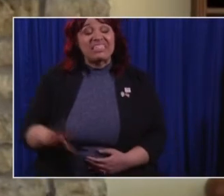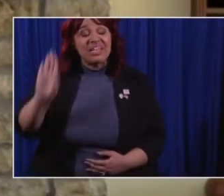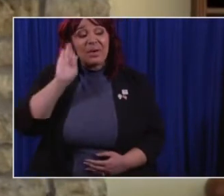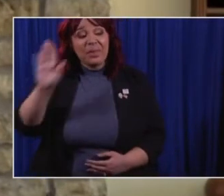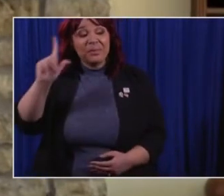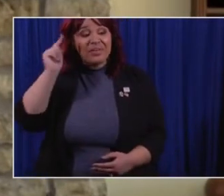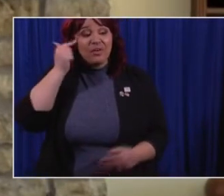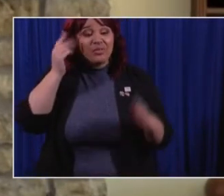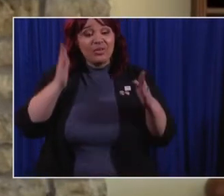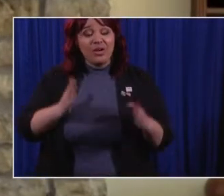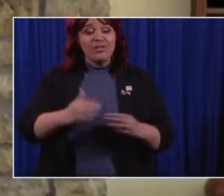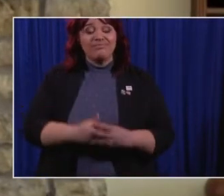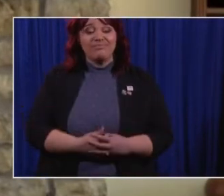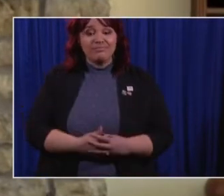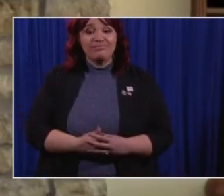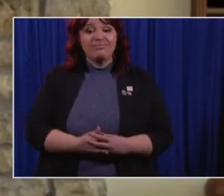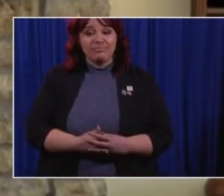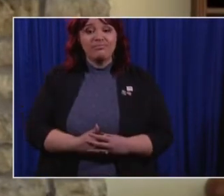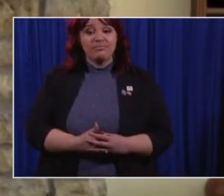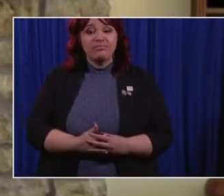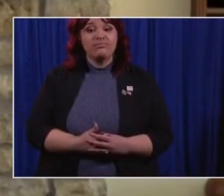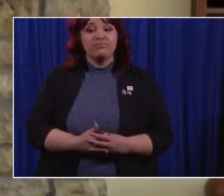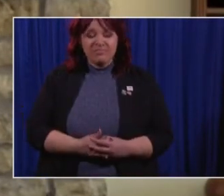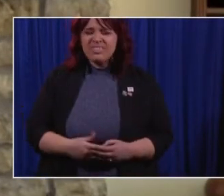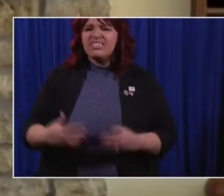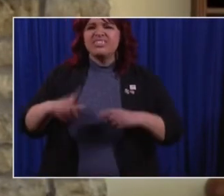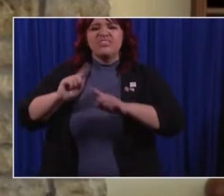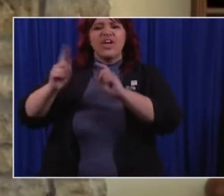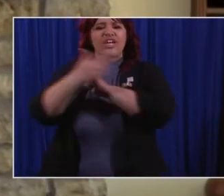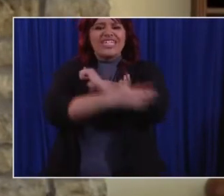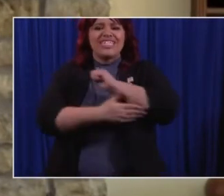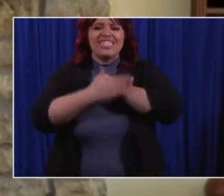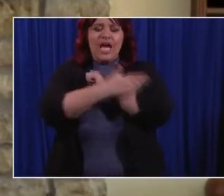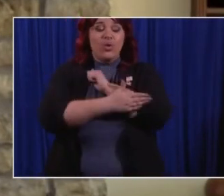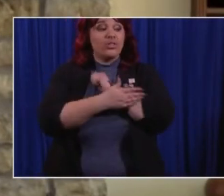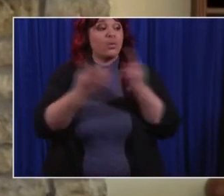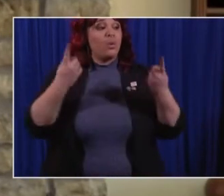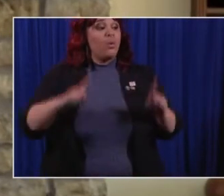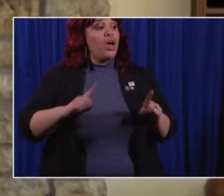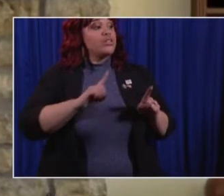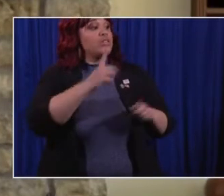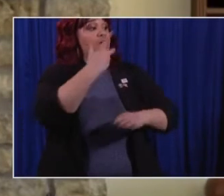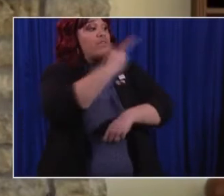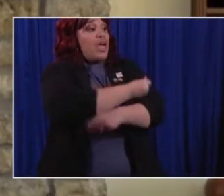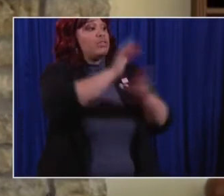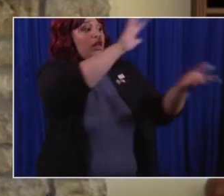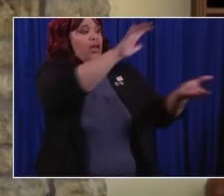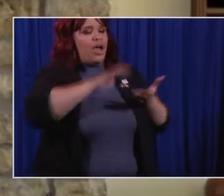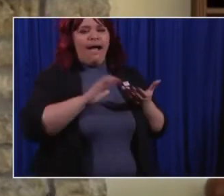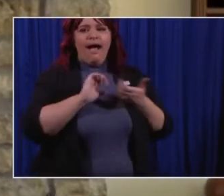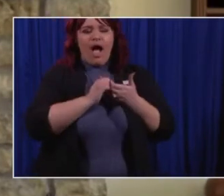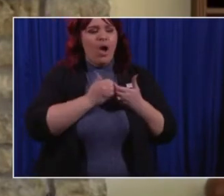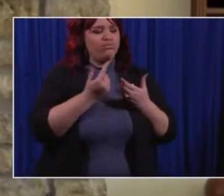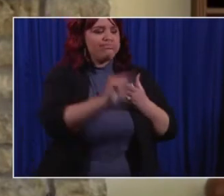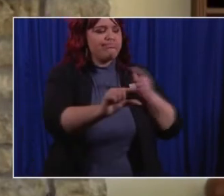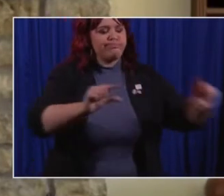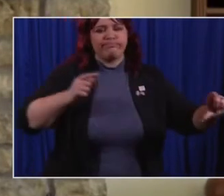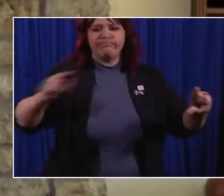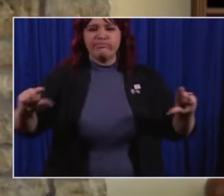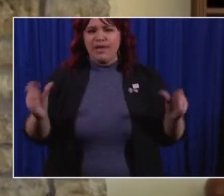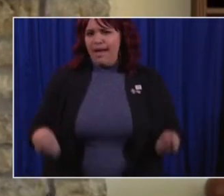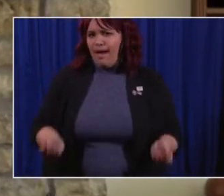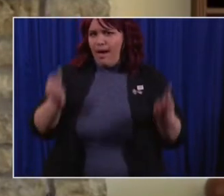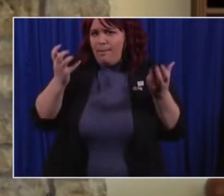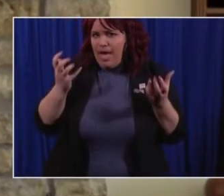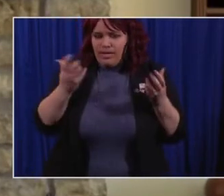back in about how vaccines are being allocated to counties, because we know our local county health departments are receiving more vaccines next week than they have